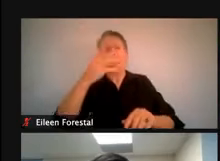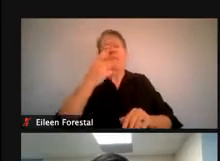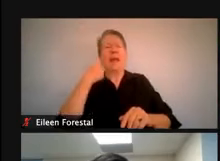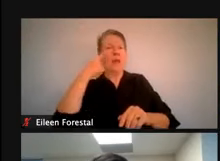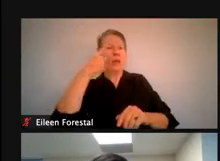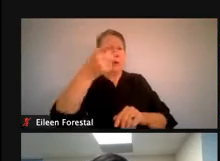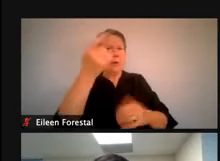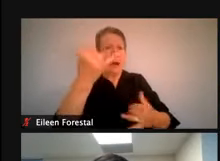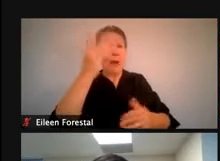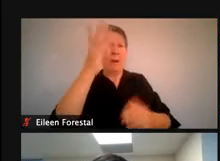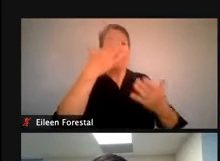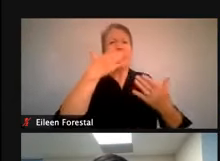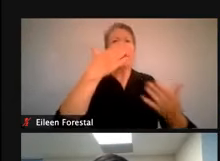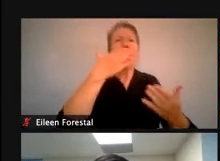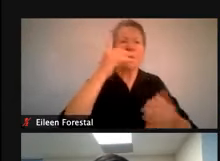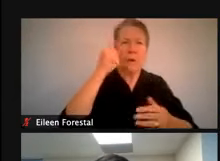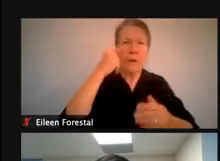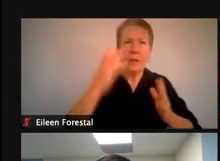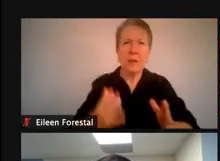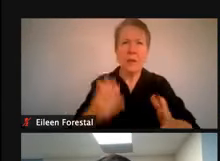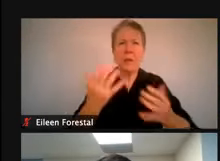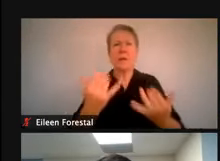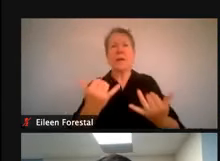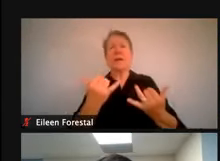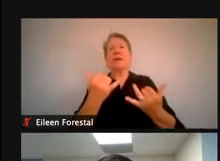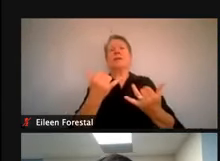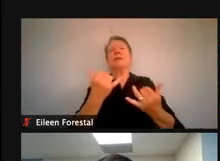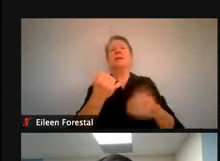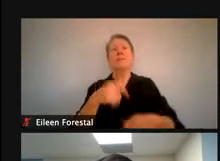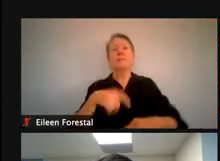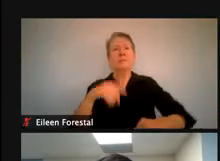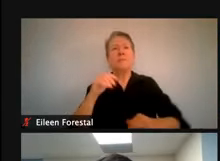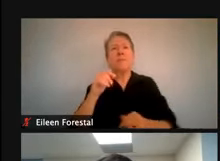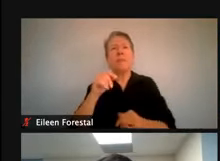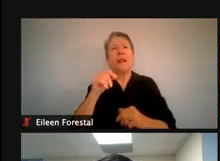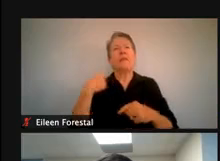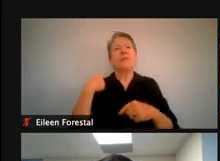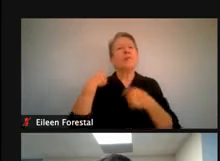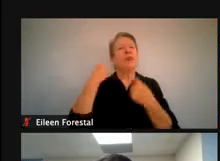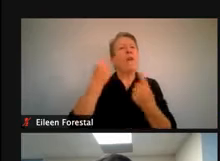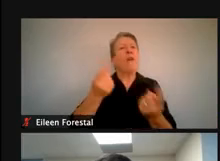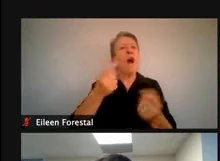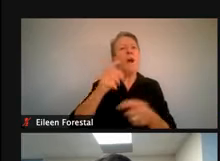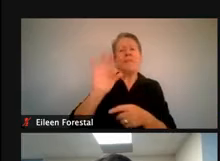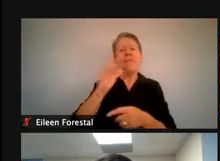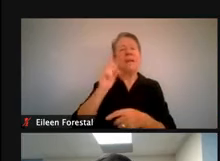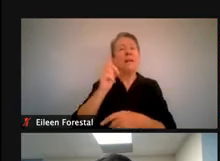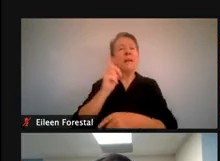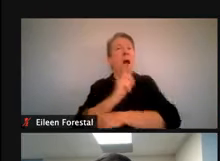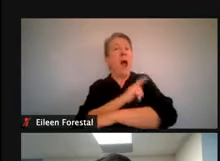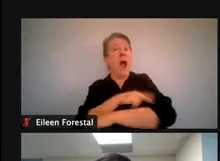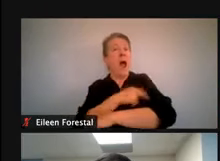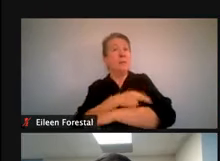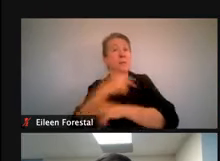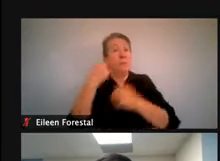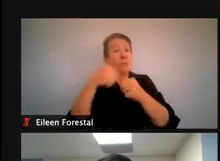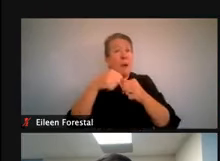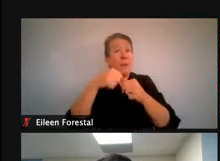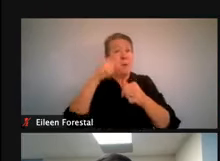this. Have there been any field hospitals? Have they been brought back online, or are